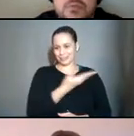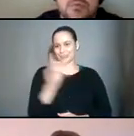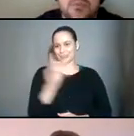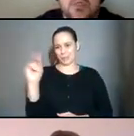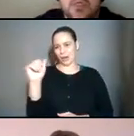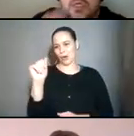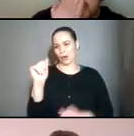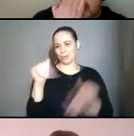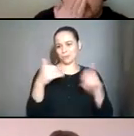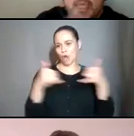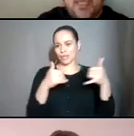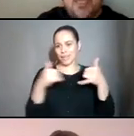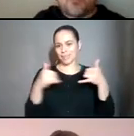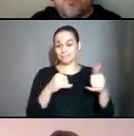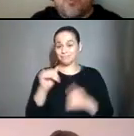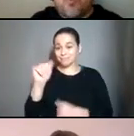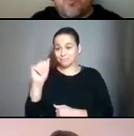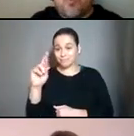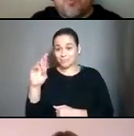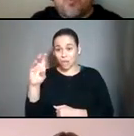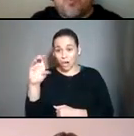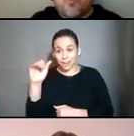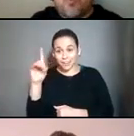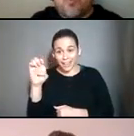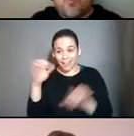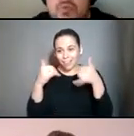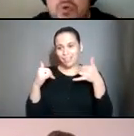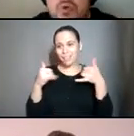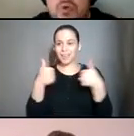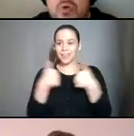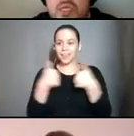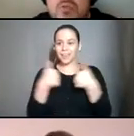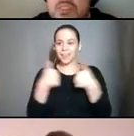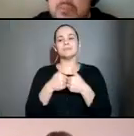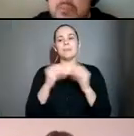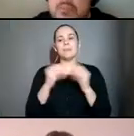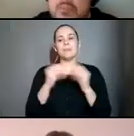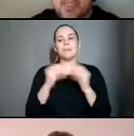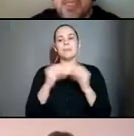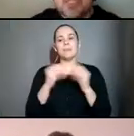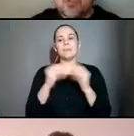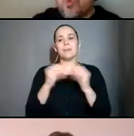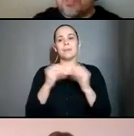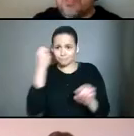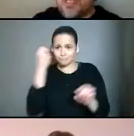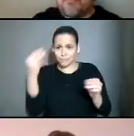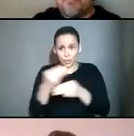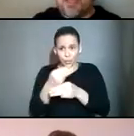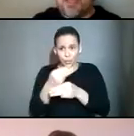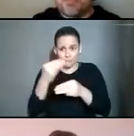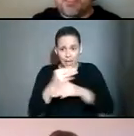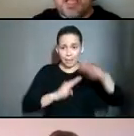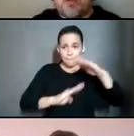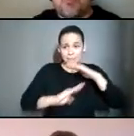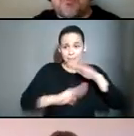The arcade games are an incentive, and while they are math-based, they do not count toward lesson completion.